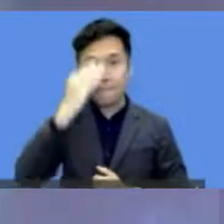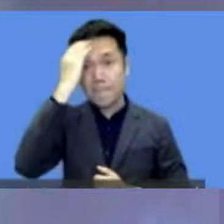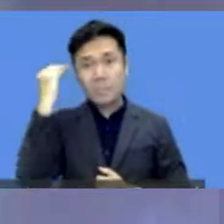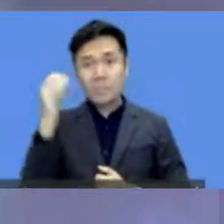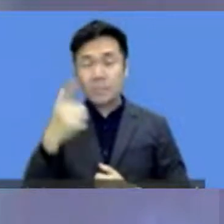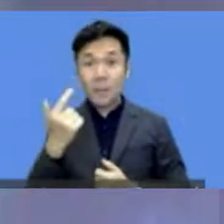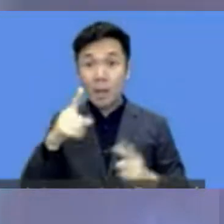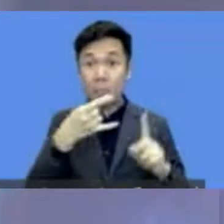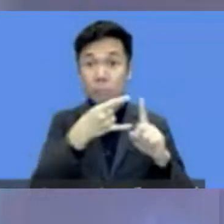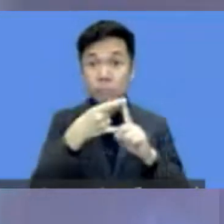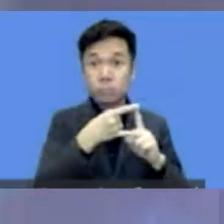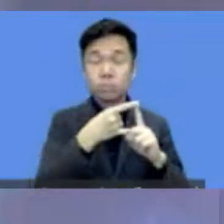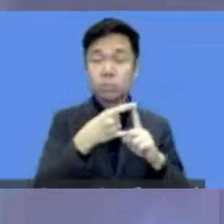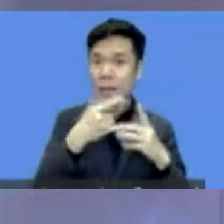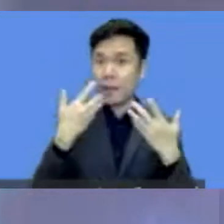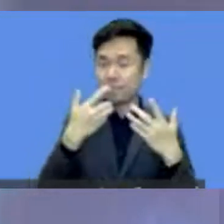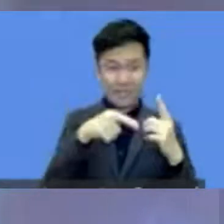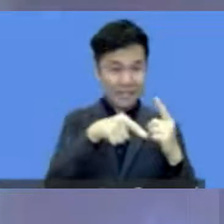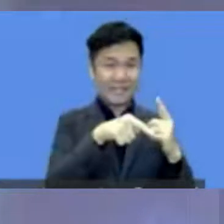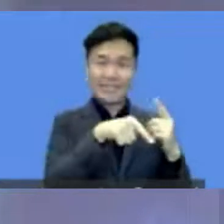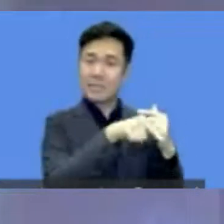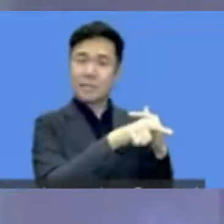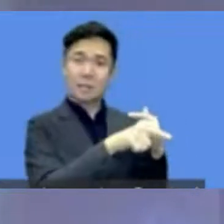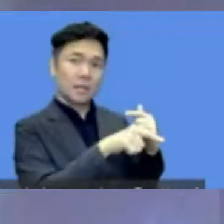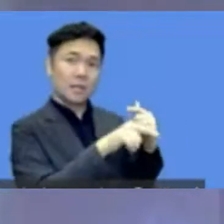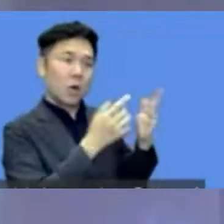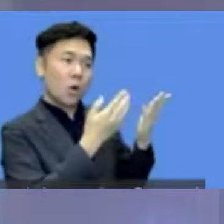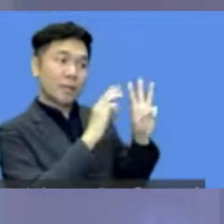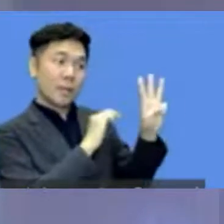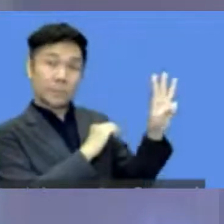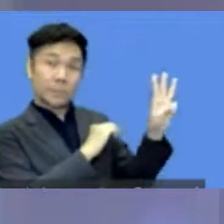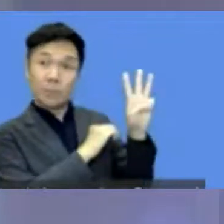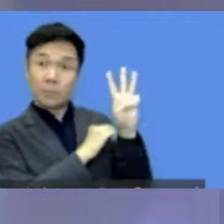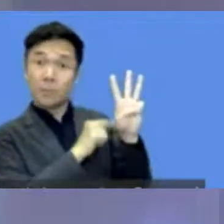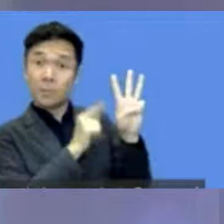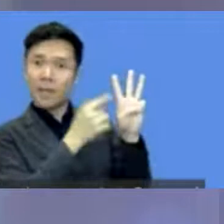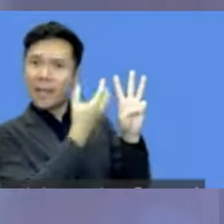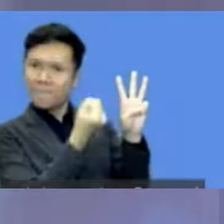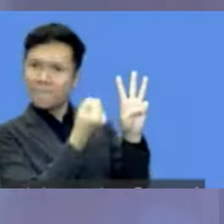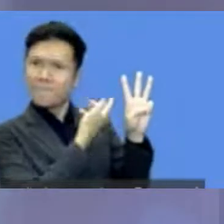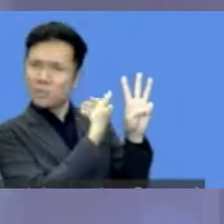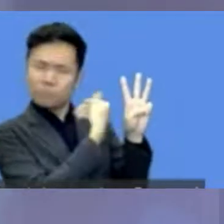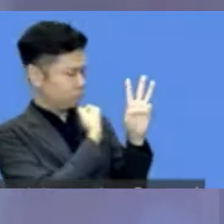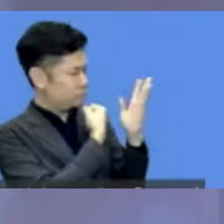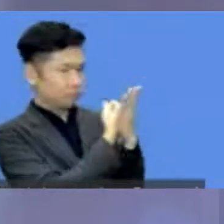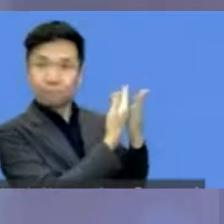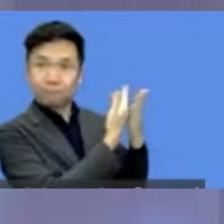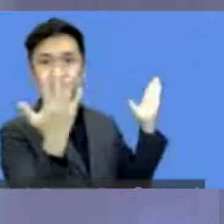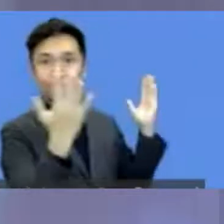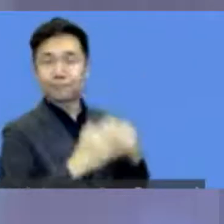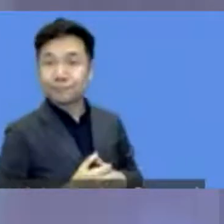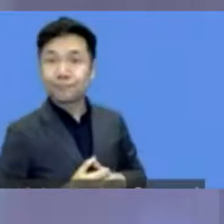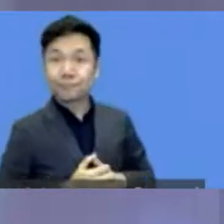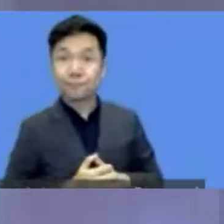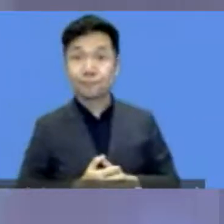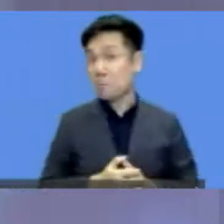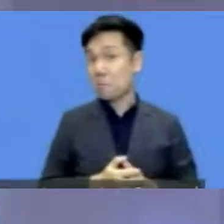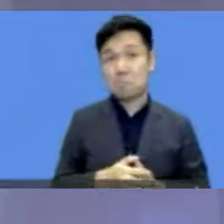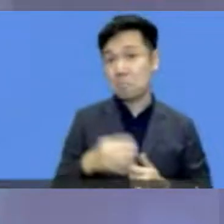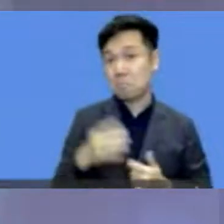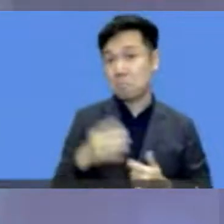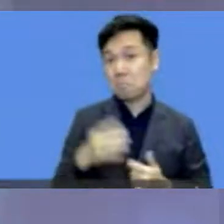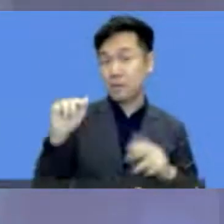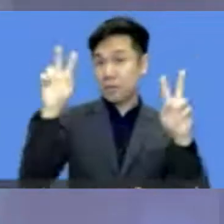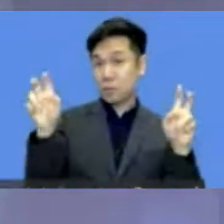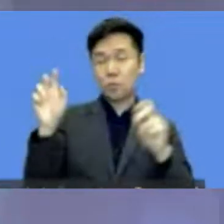online contents available. The thing is that they're on scattered. So IEEE, they do have their IEEE Learn